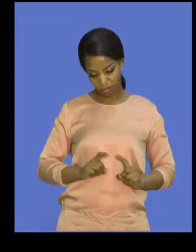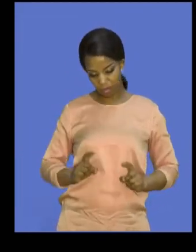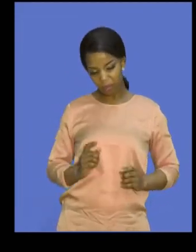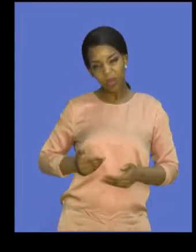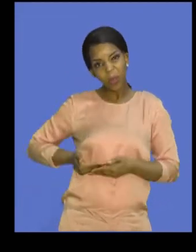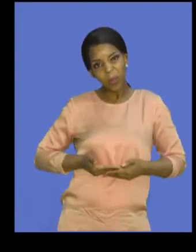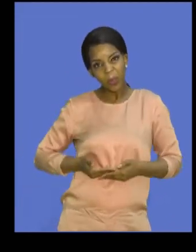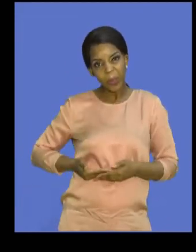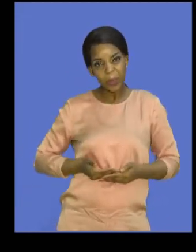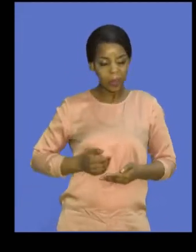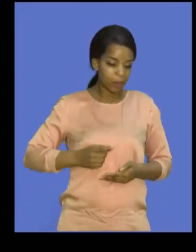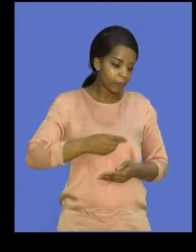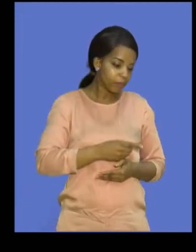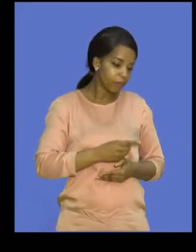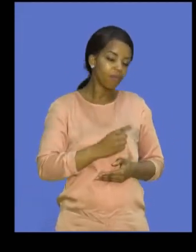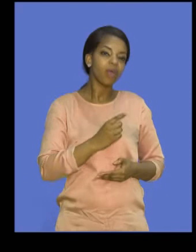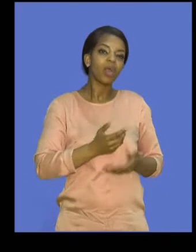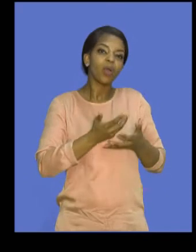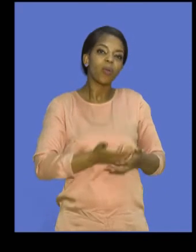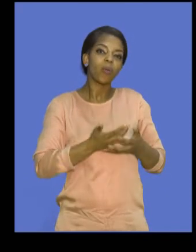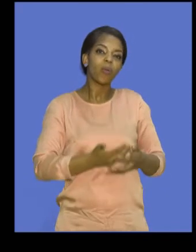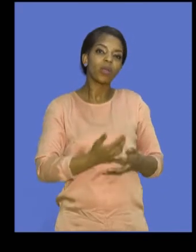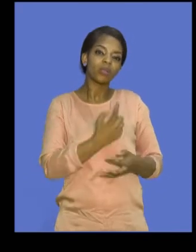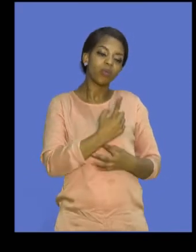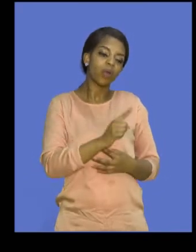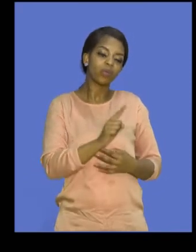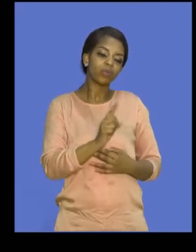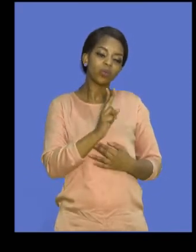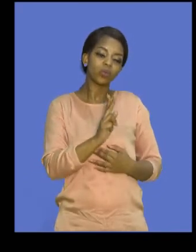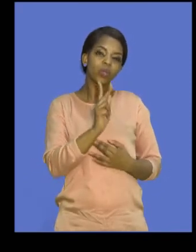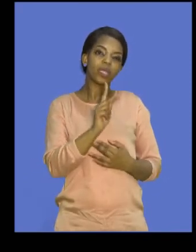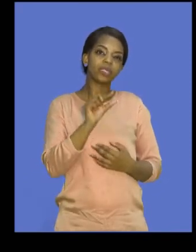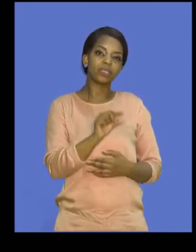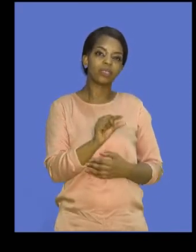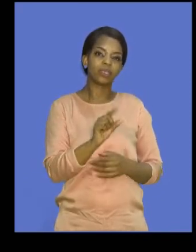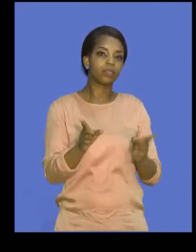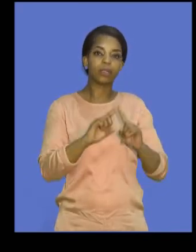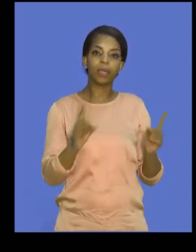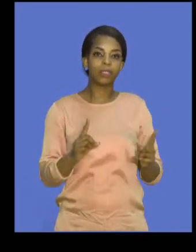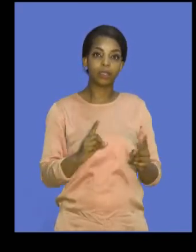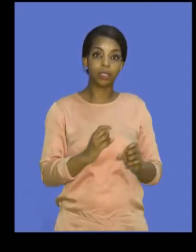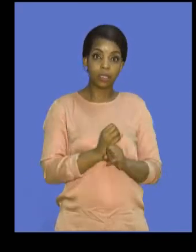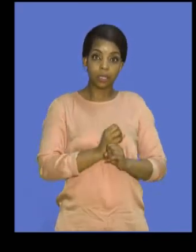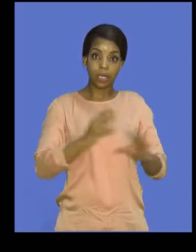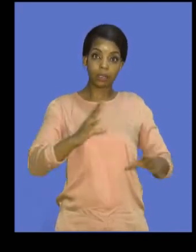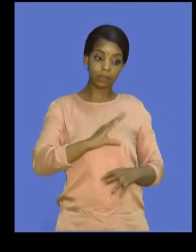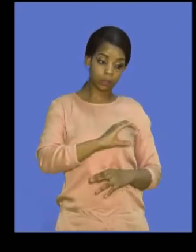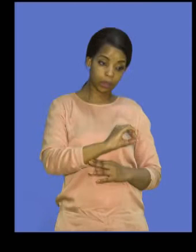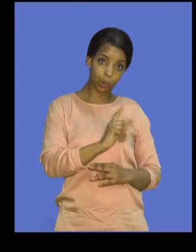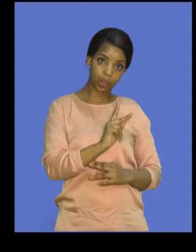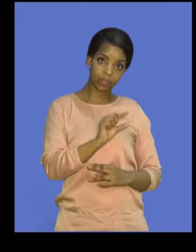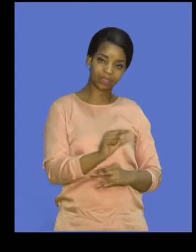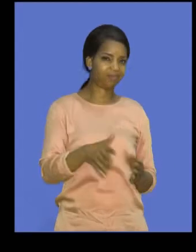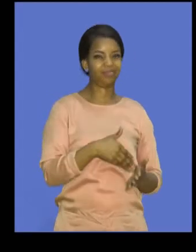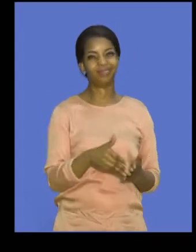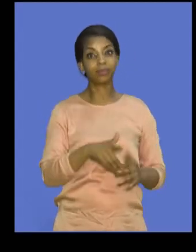you need to know here is we cannot start the weight at 0 there, because we can't say a person started having weight as